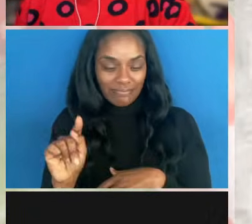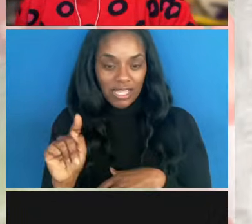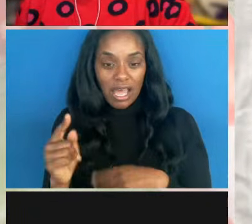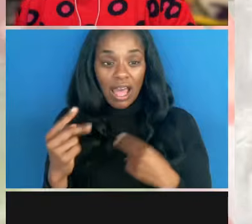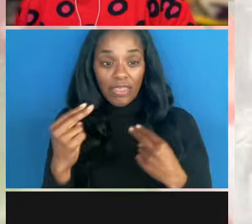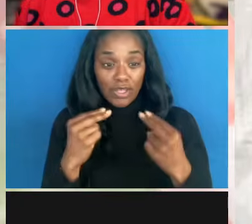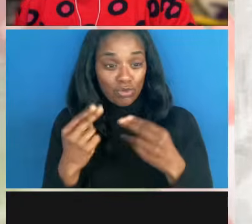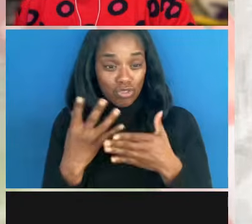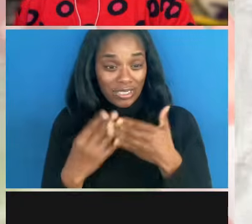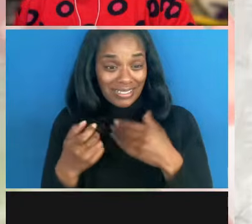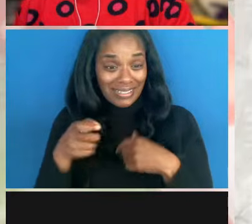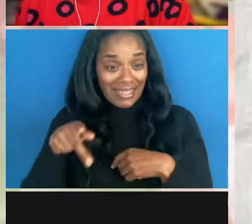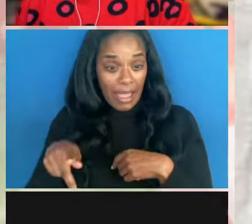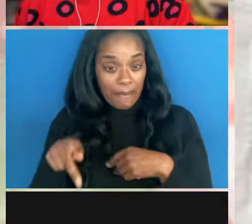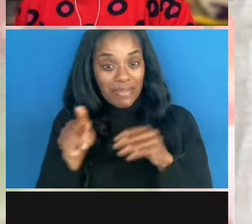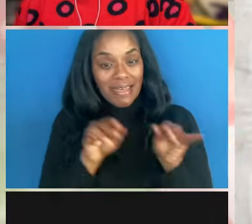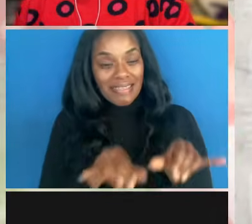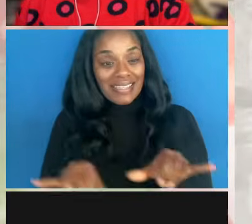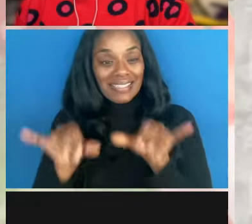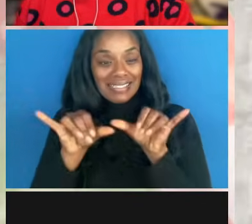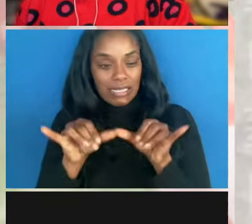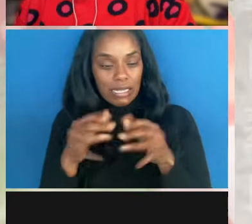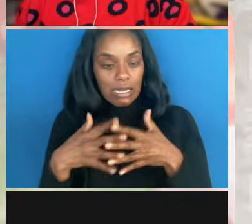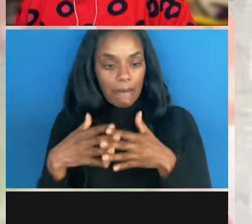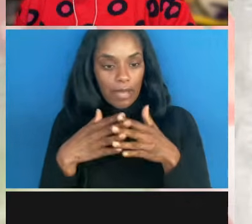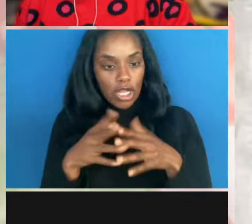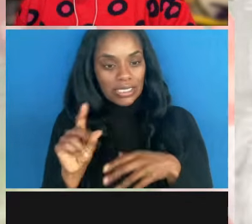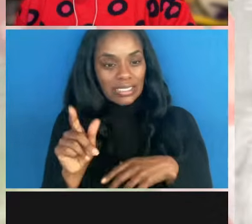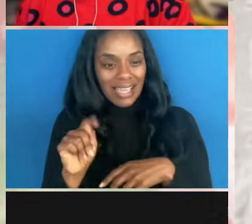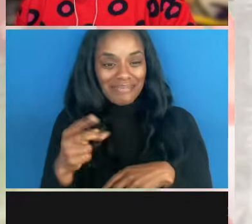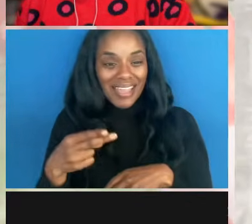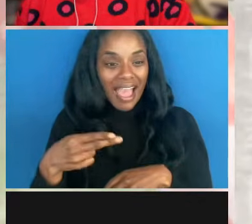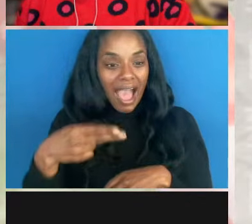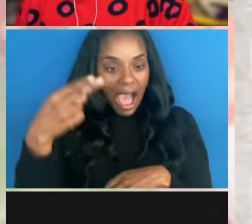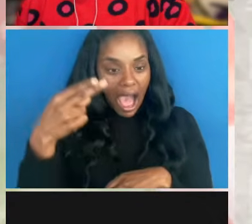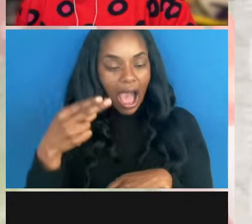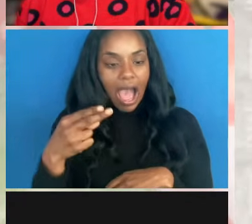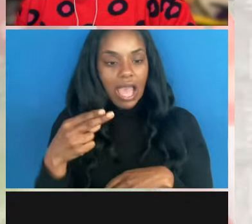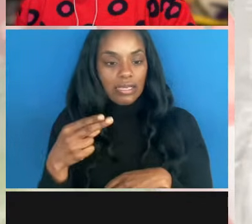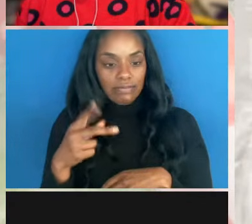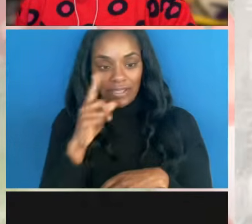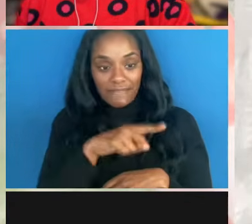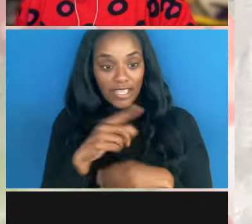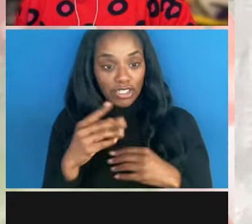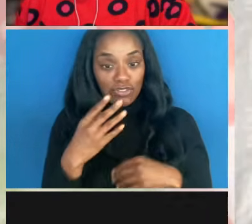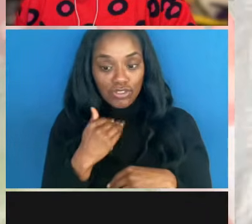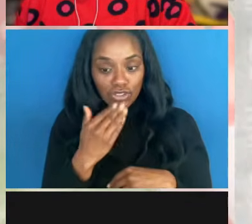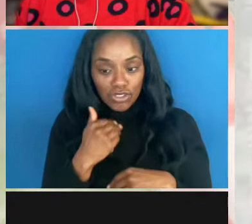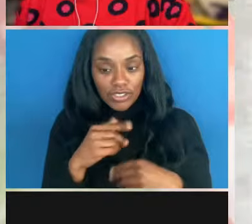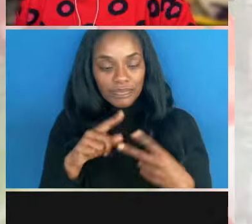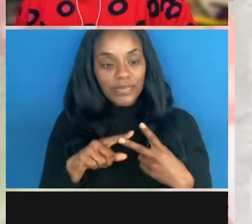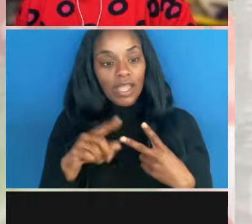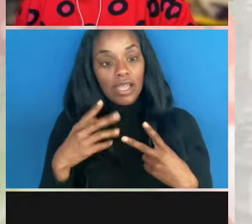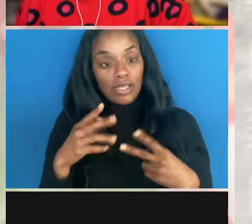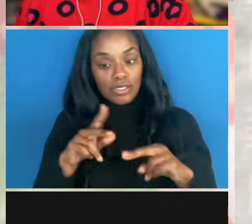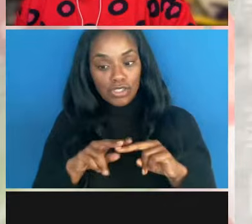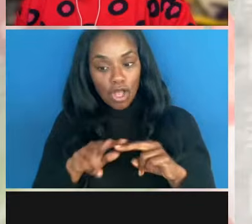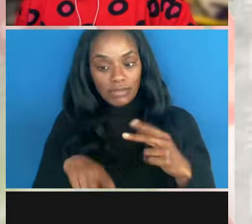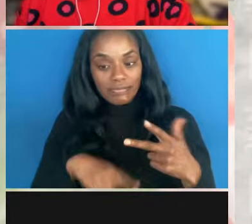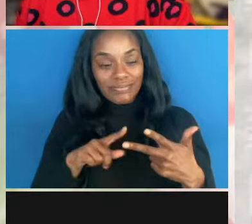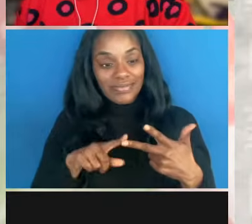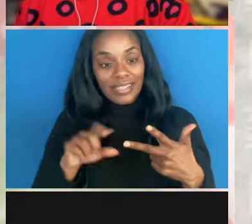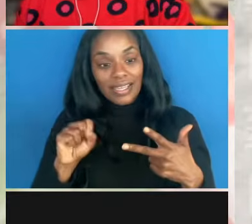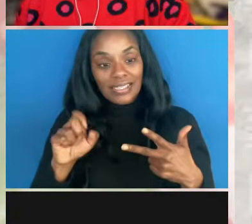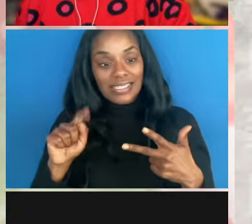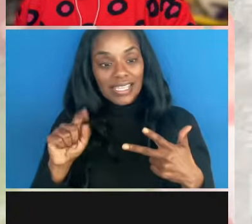standard American diet is high in refined sugars, sodium, and saturated fats, but critically low in the fiber